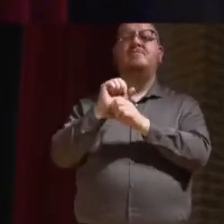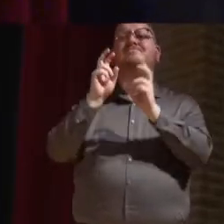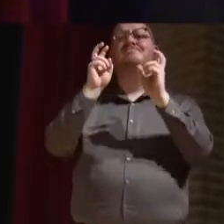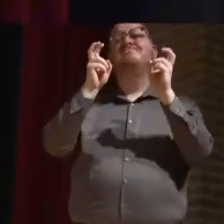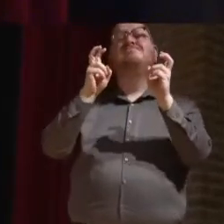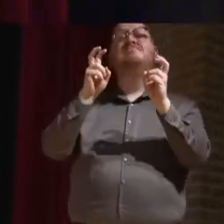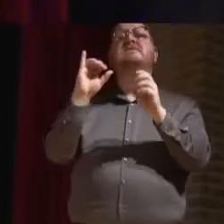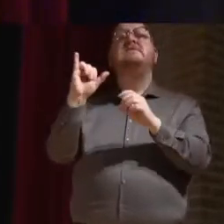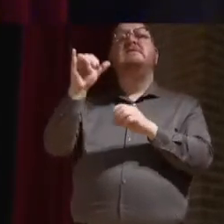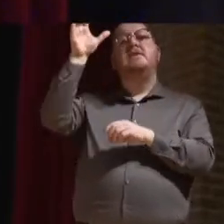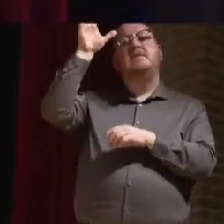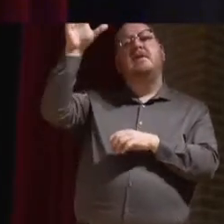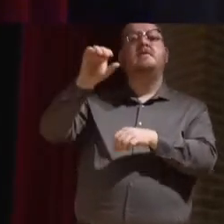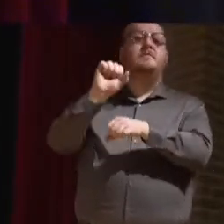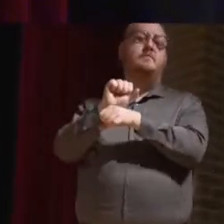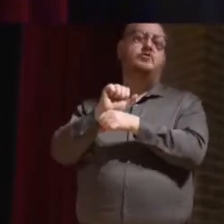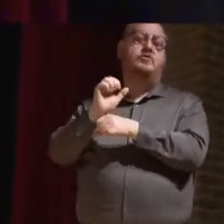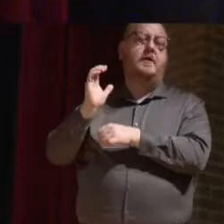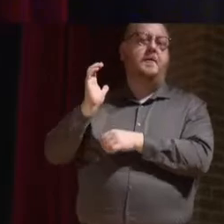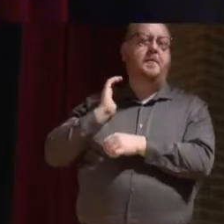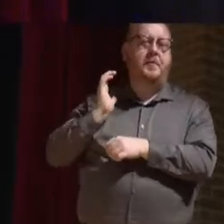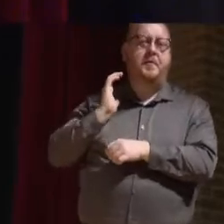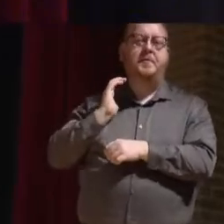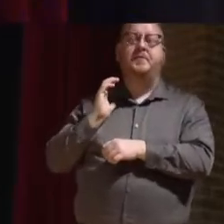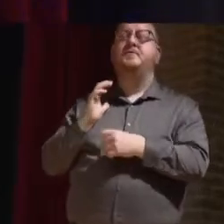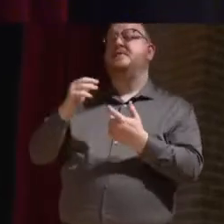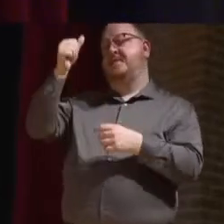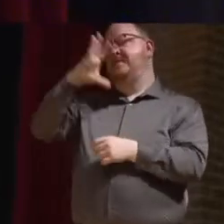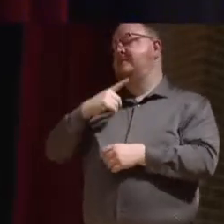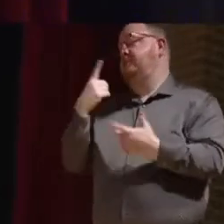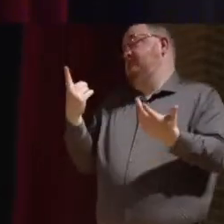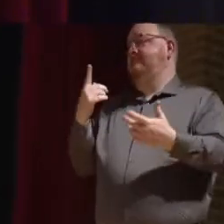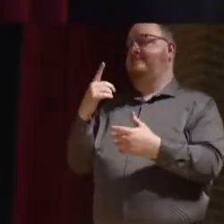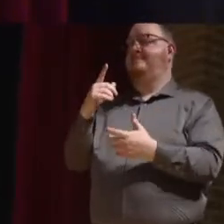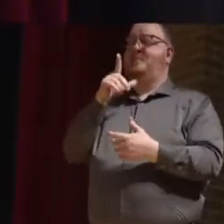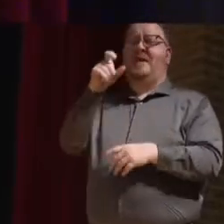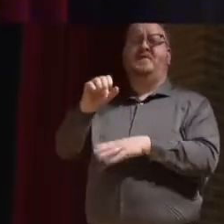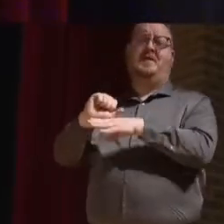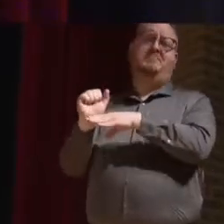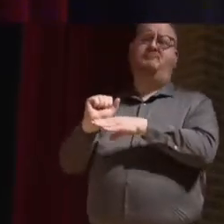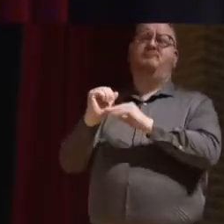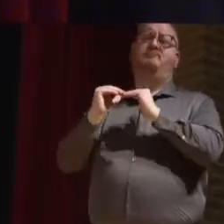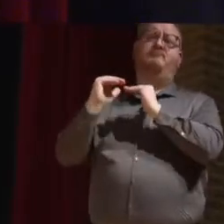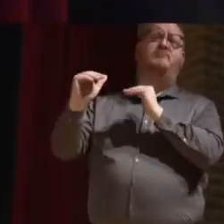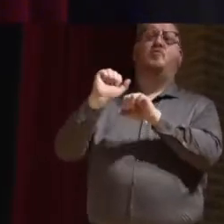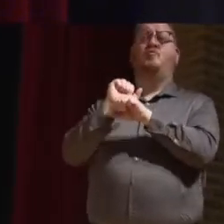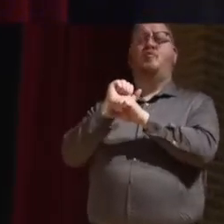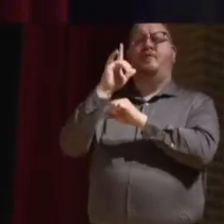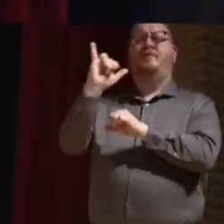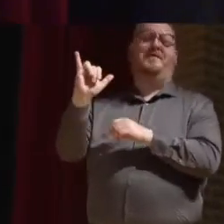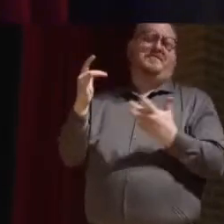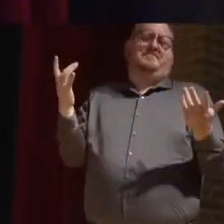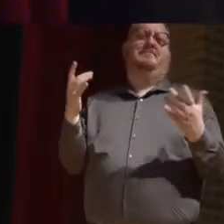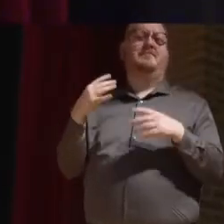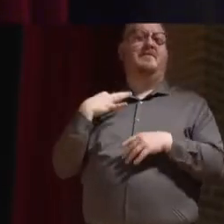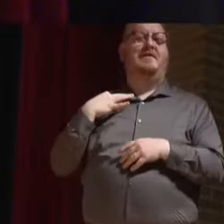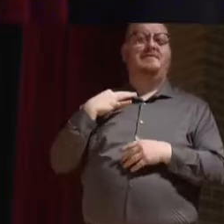Right. The link doesn't have to be permanent, just exactly, yeah. And so those are some things that we're thinking